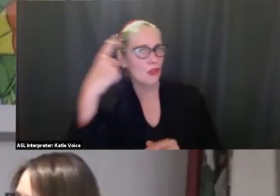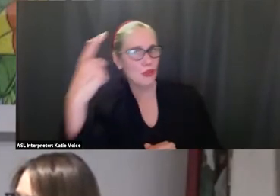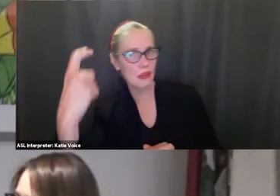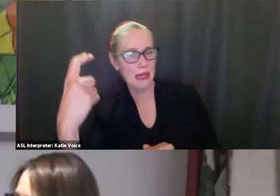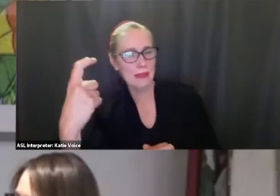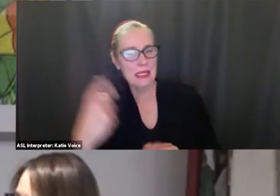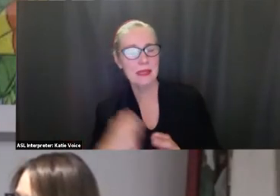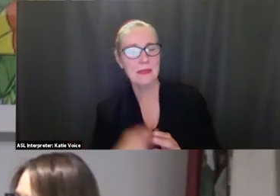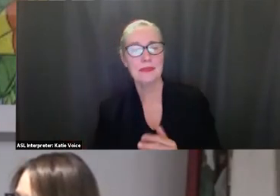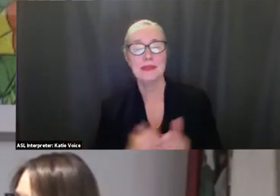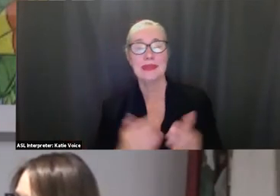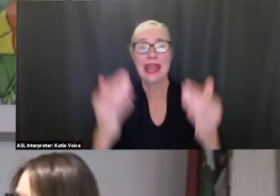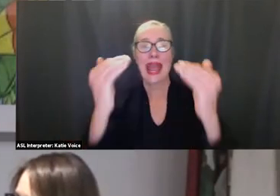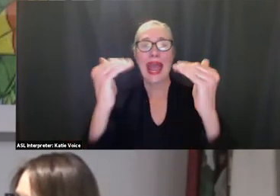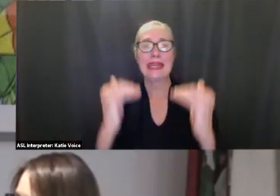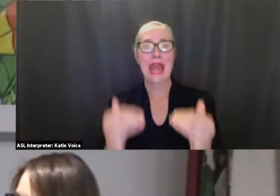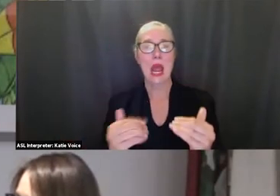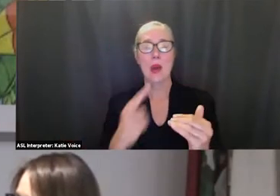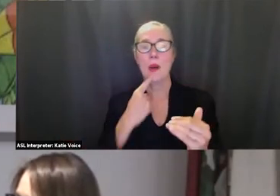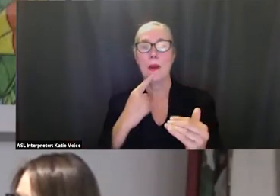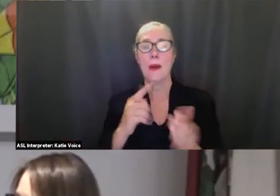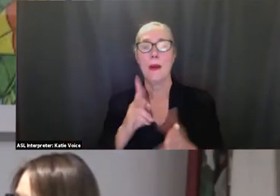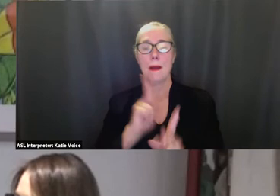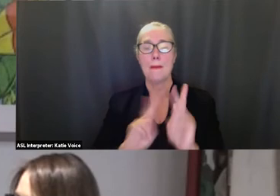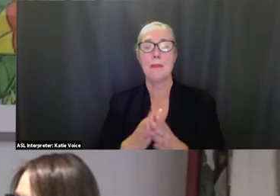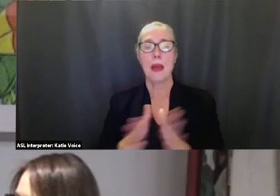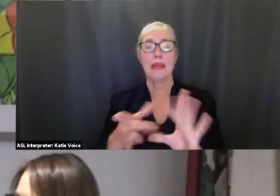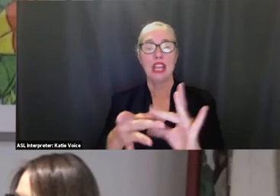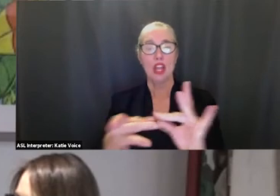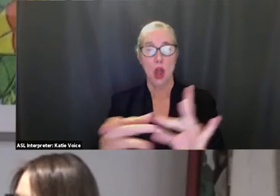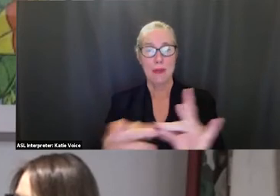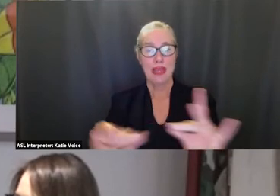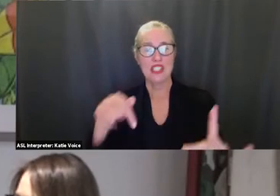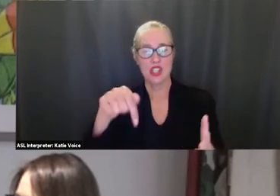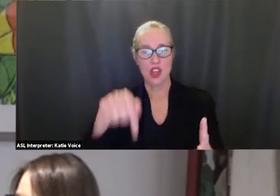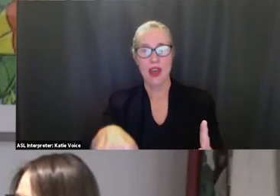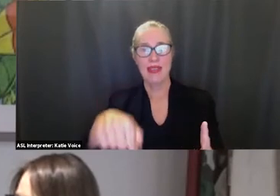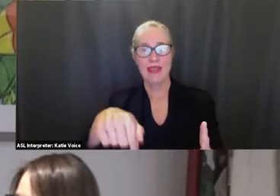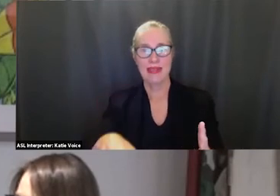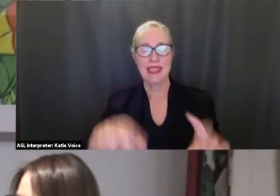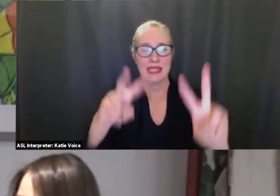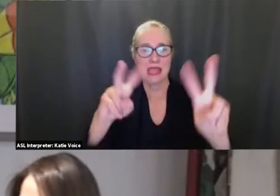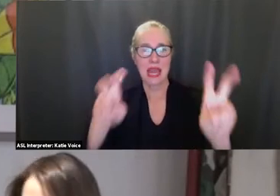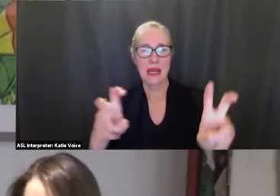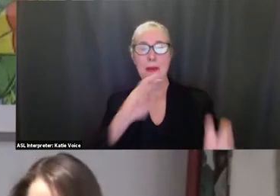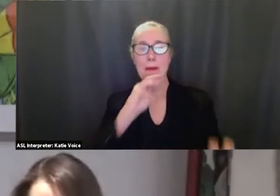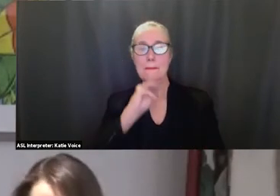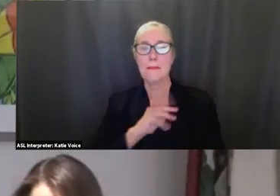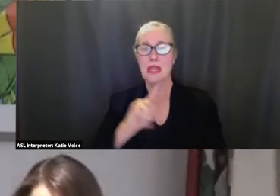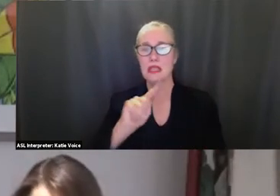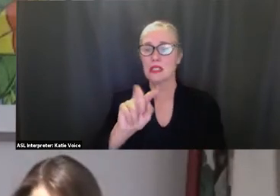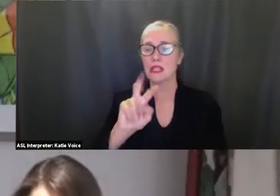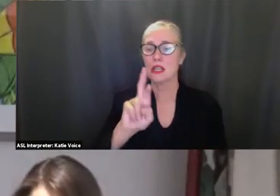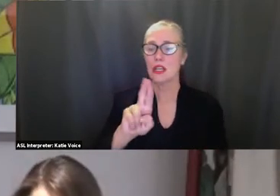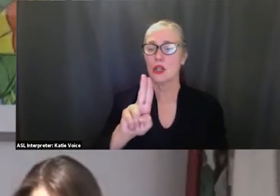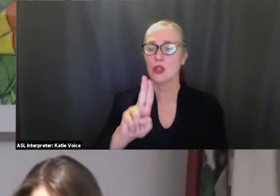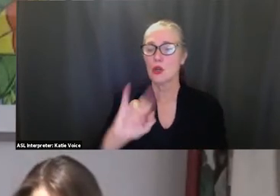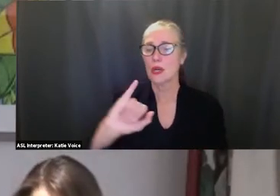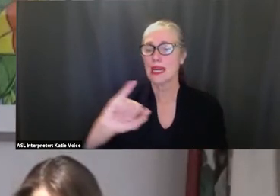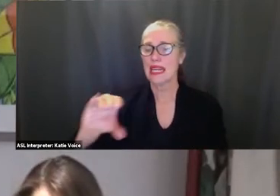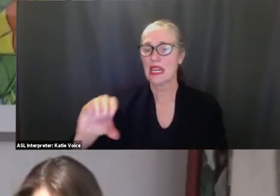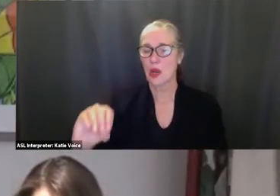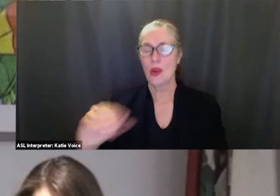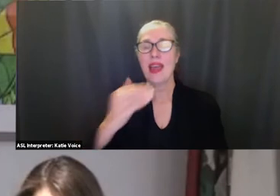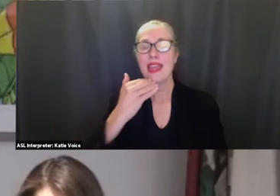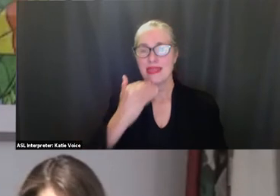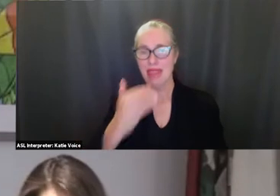go to public comments on this item ms trujillo please thank you president for